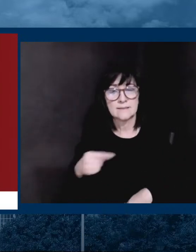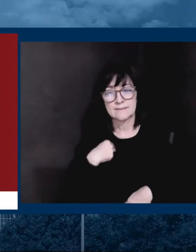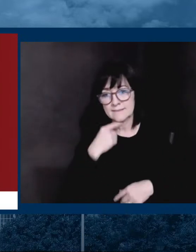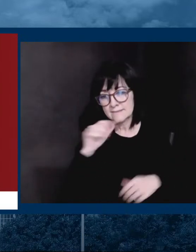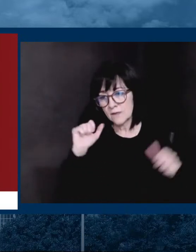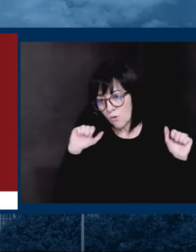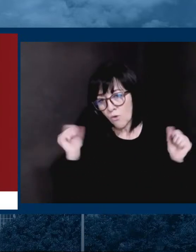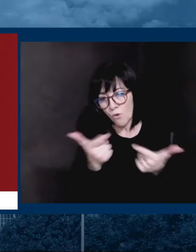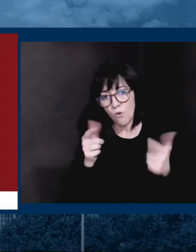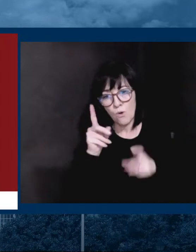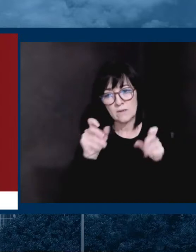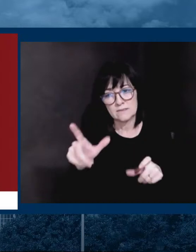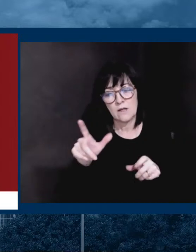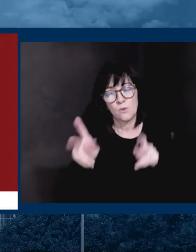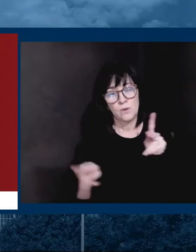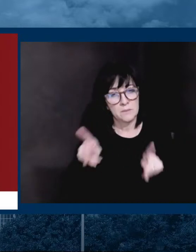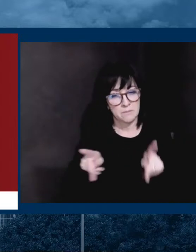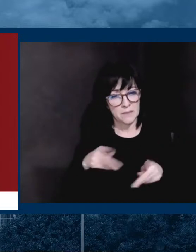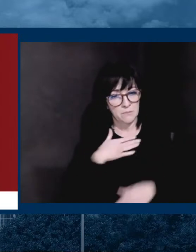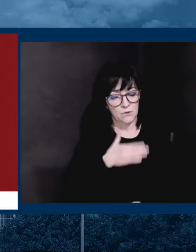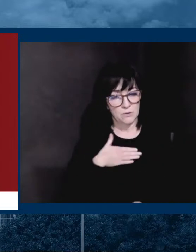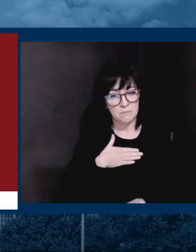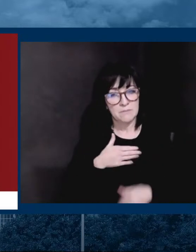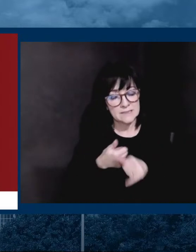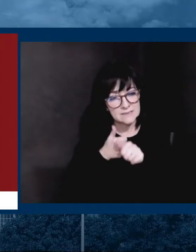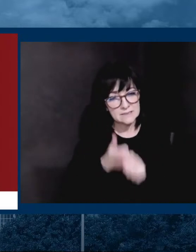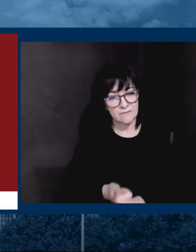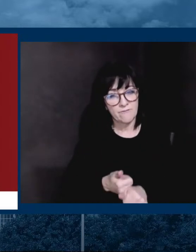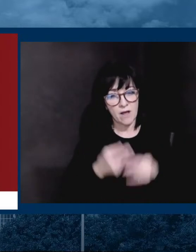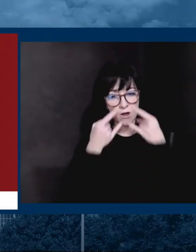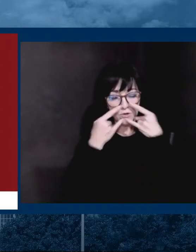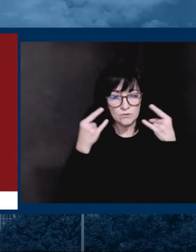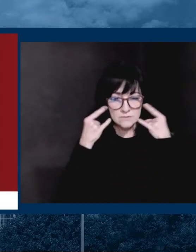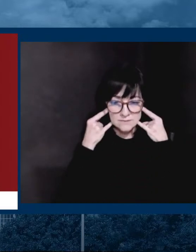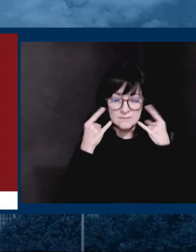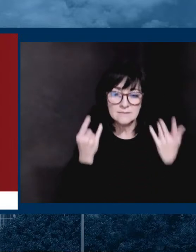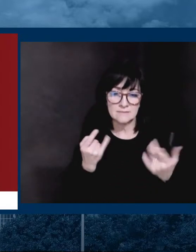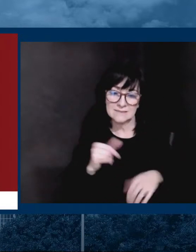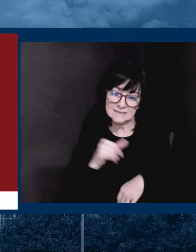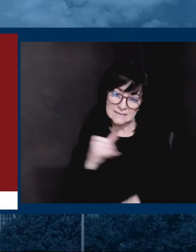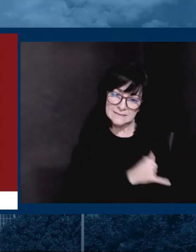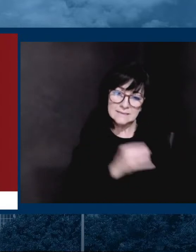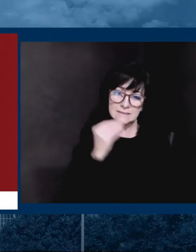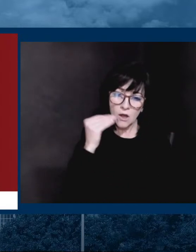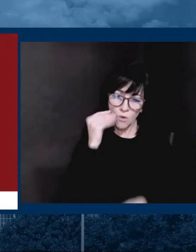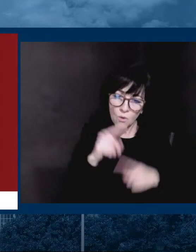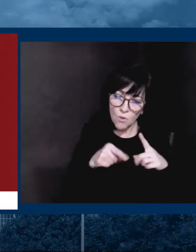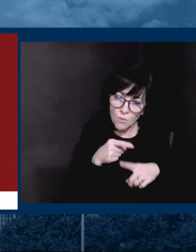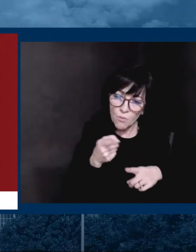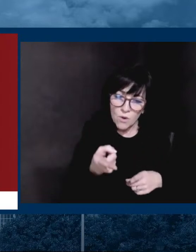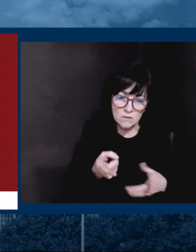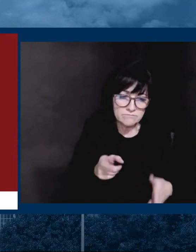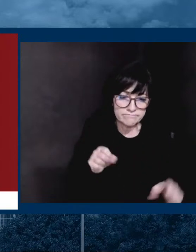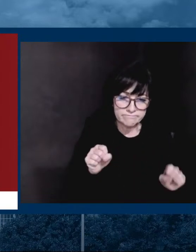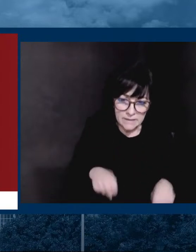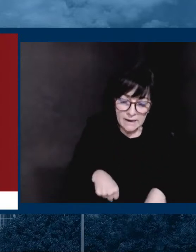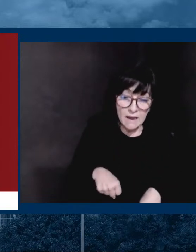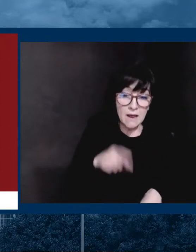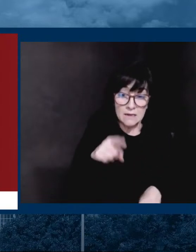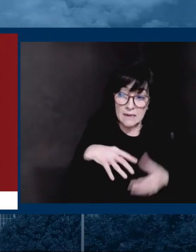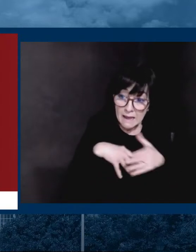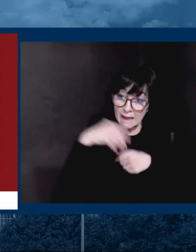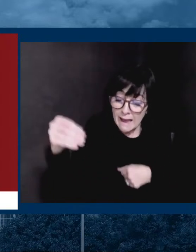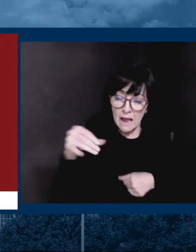to continue to follow those mitigation efforts, stay at home, only venture out when necessary. We're through